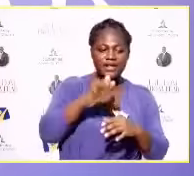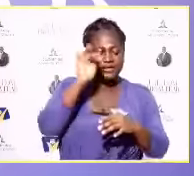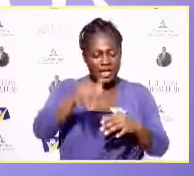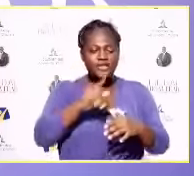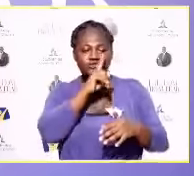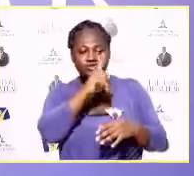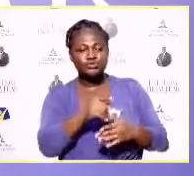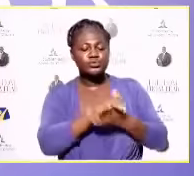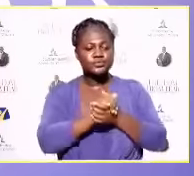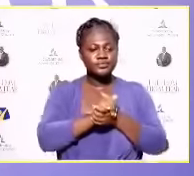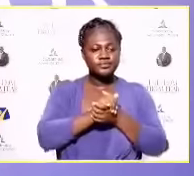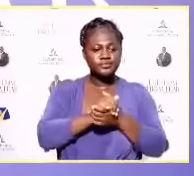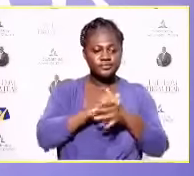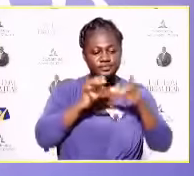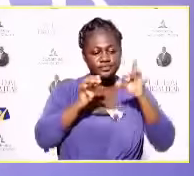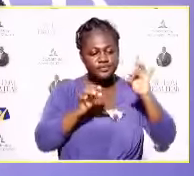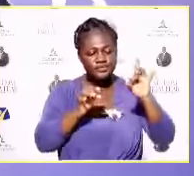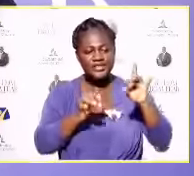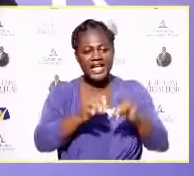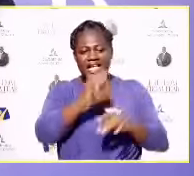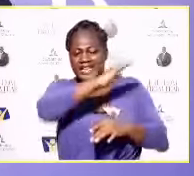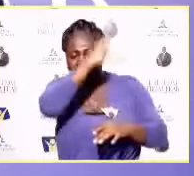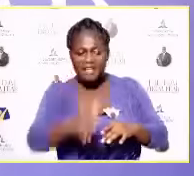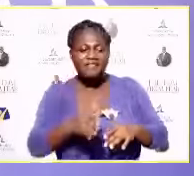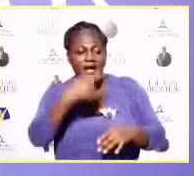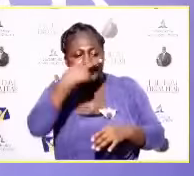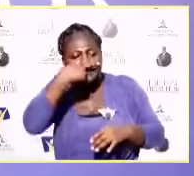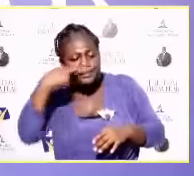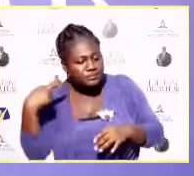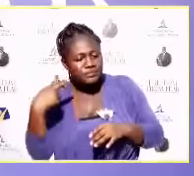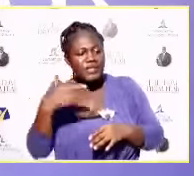Truth. Commandment 8. Thou shalt not steal.